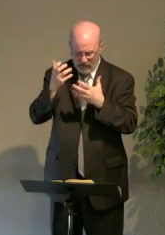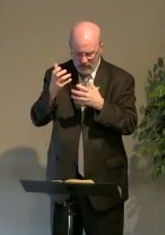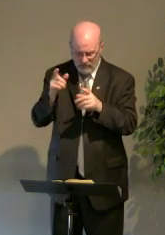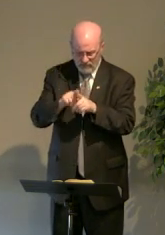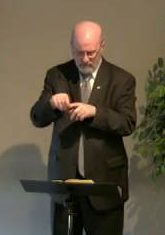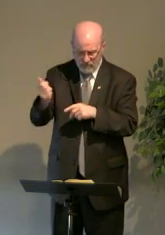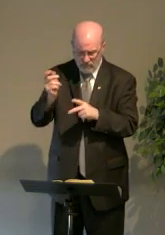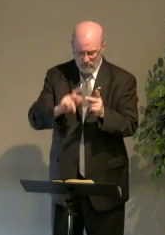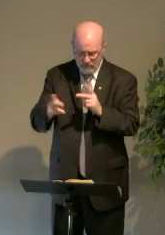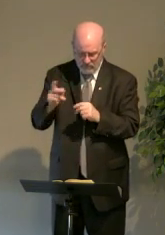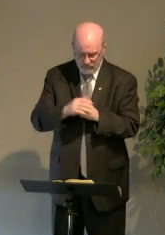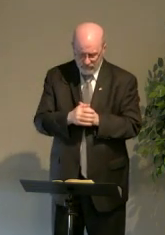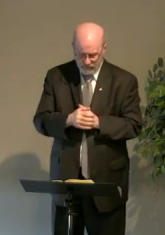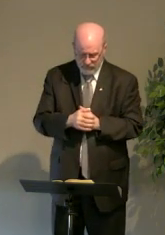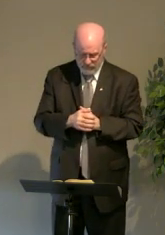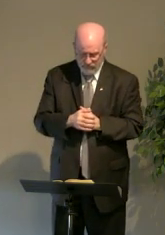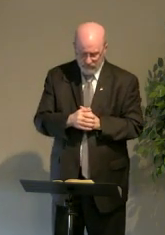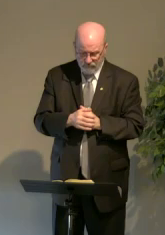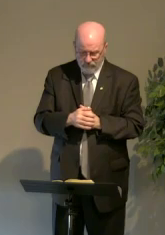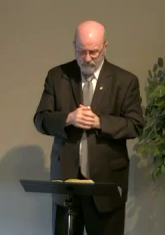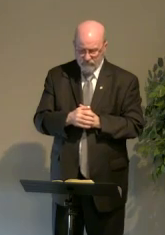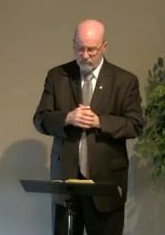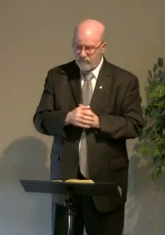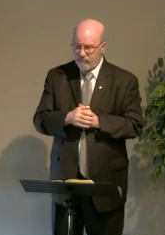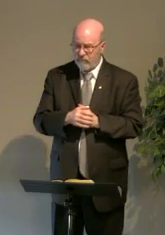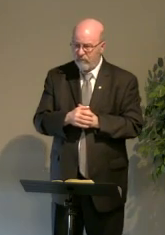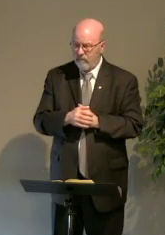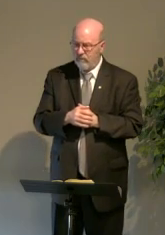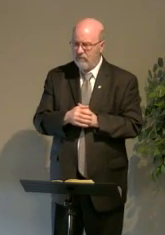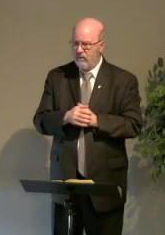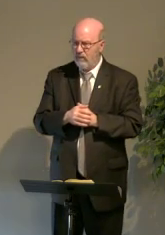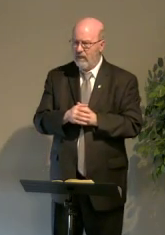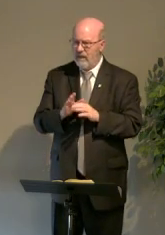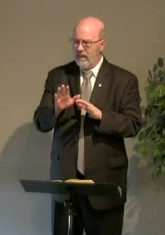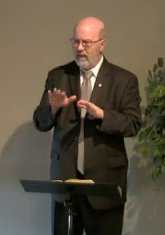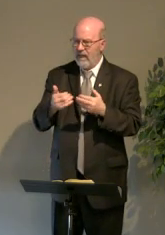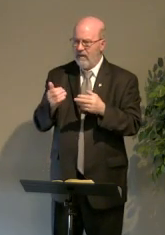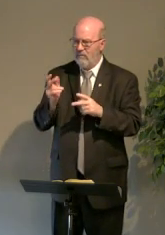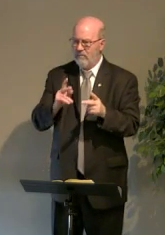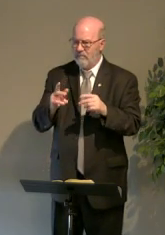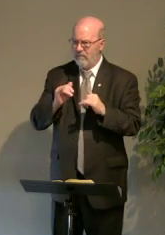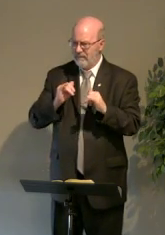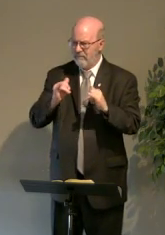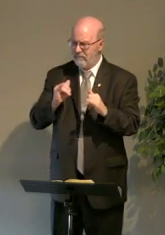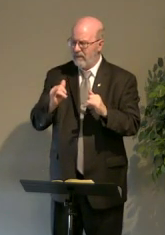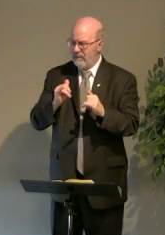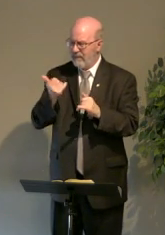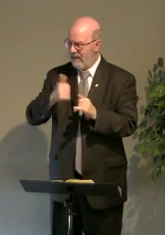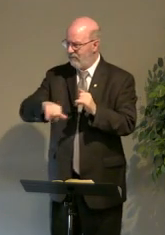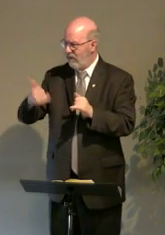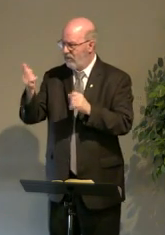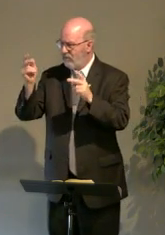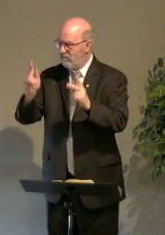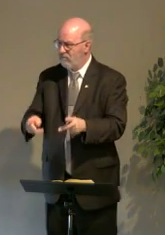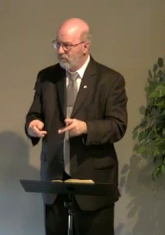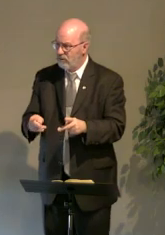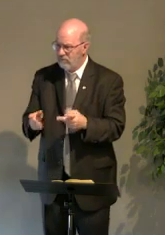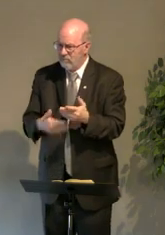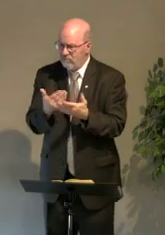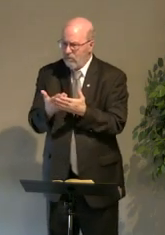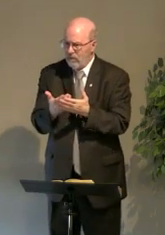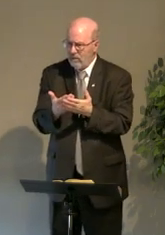as others. In what condition were people like you and me and every other human being